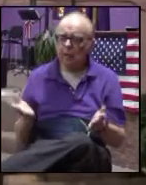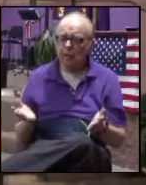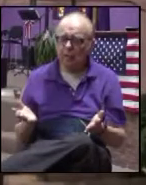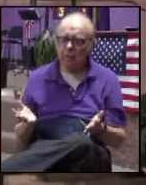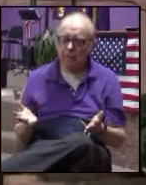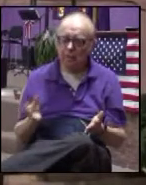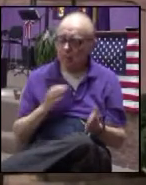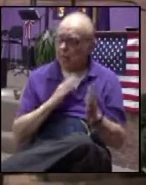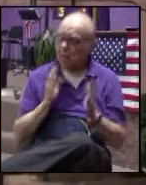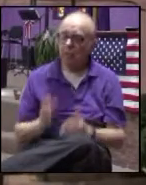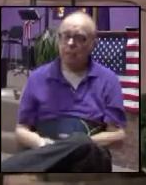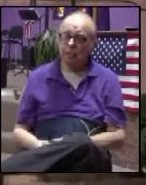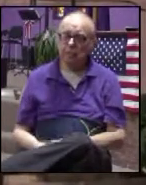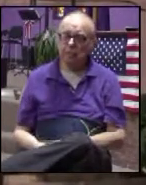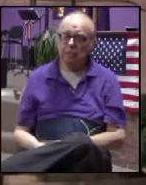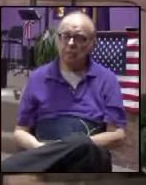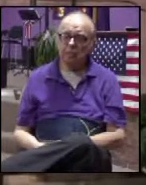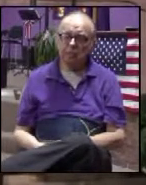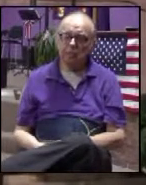a Christian.